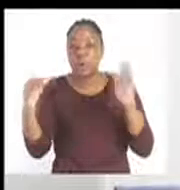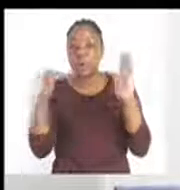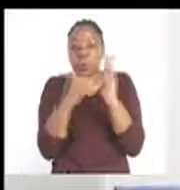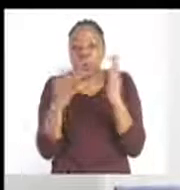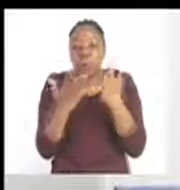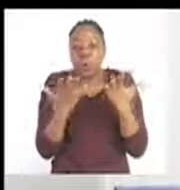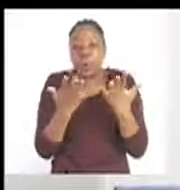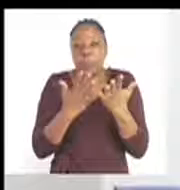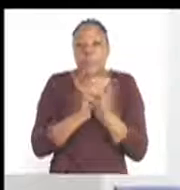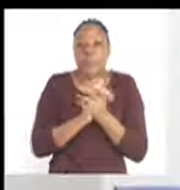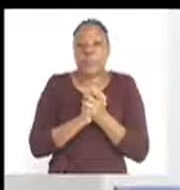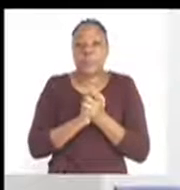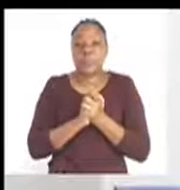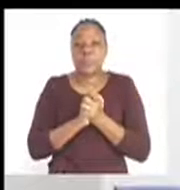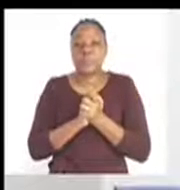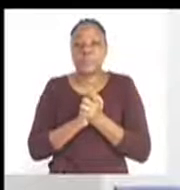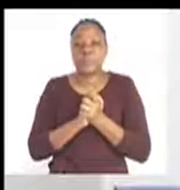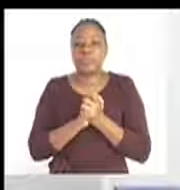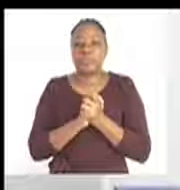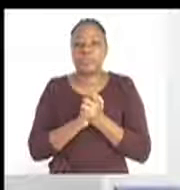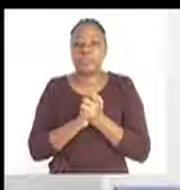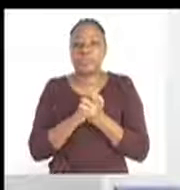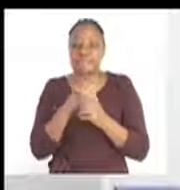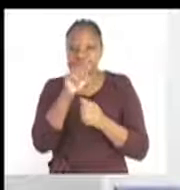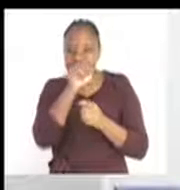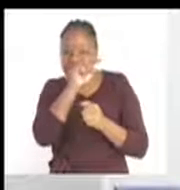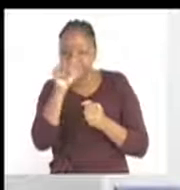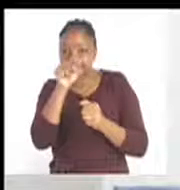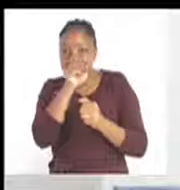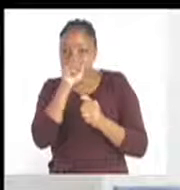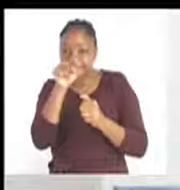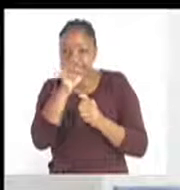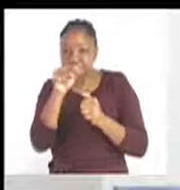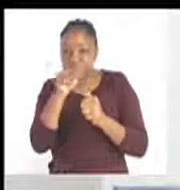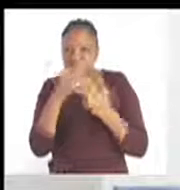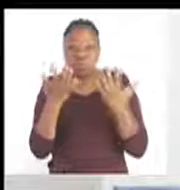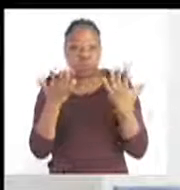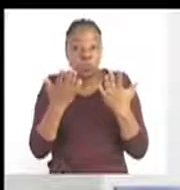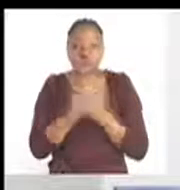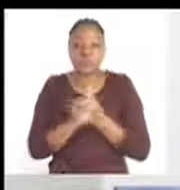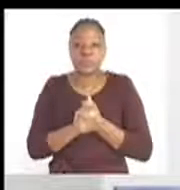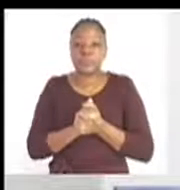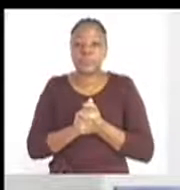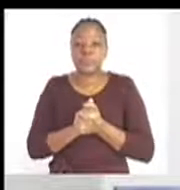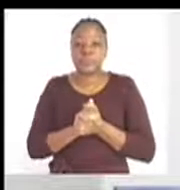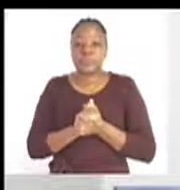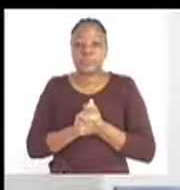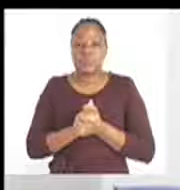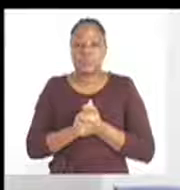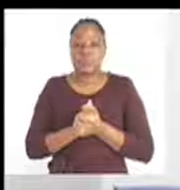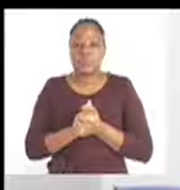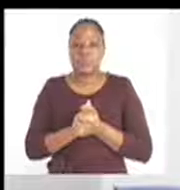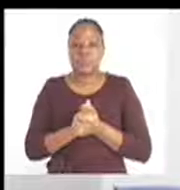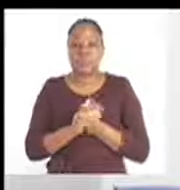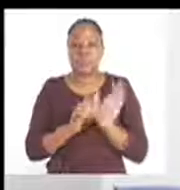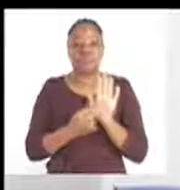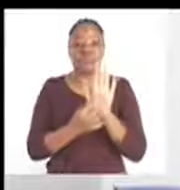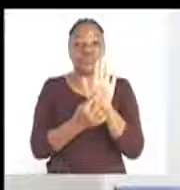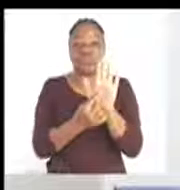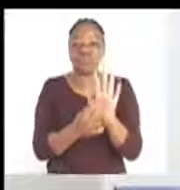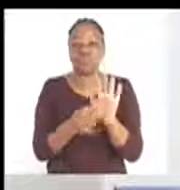good. Make it bigger so that we can see it at home later. Yes. Okay. Turn your bottle